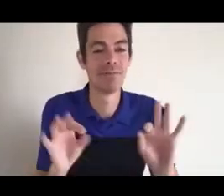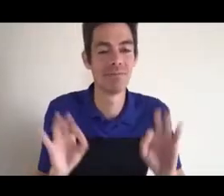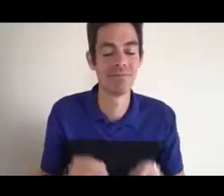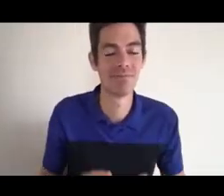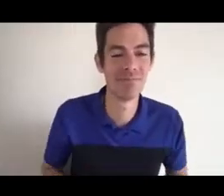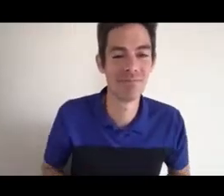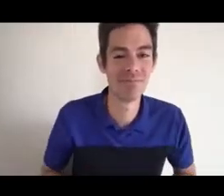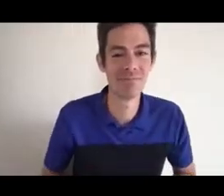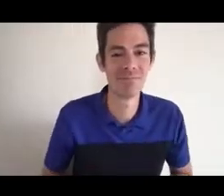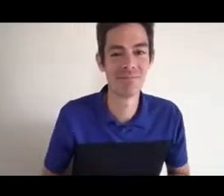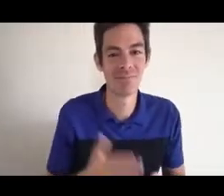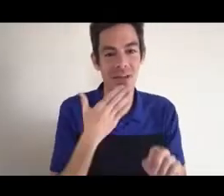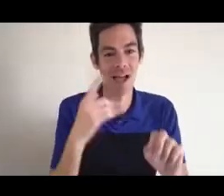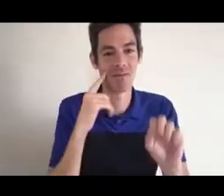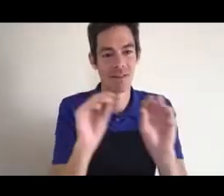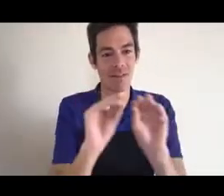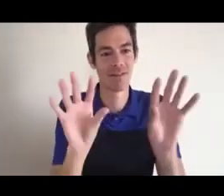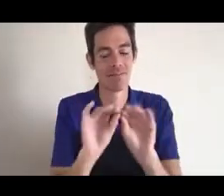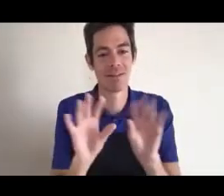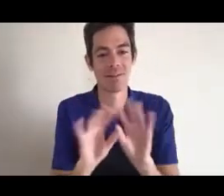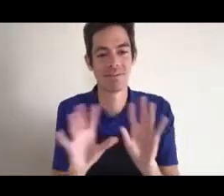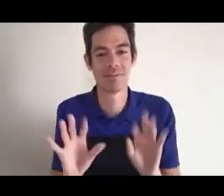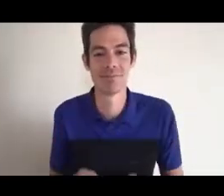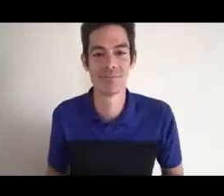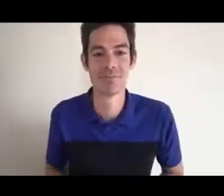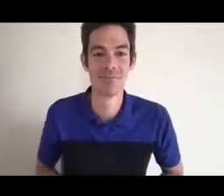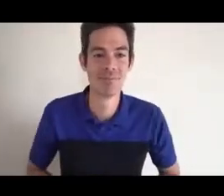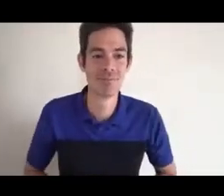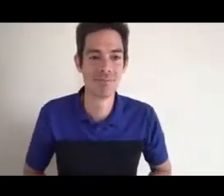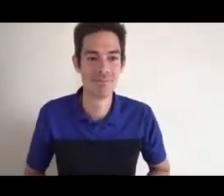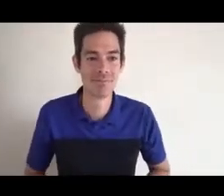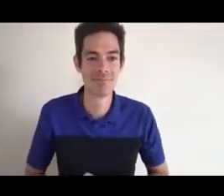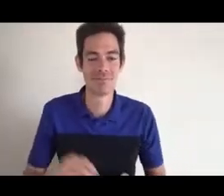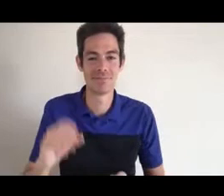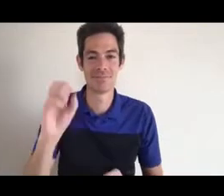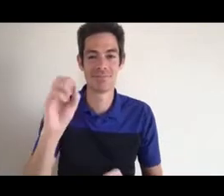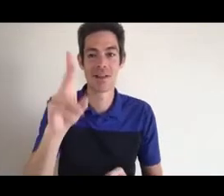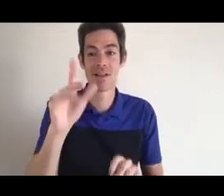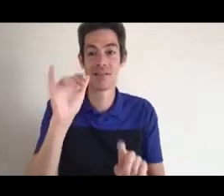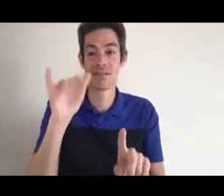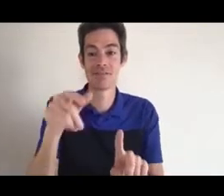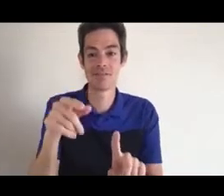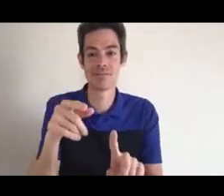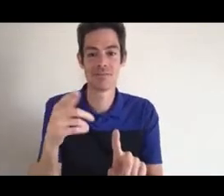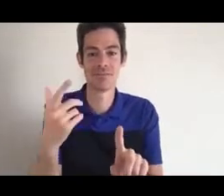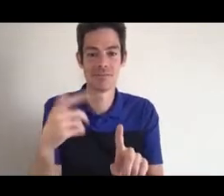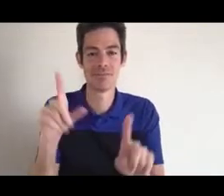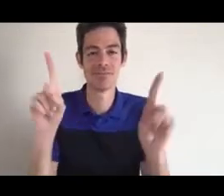I went ahead with the example, but it was intended to be a test. Thank you for clarifying.